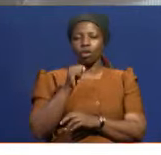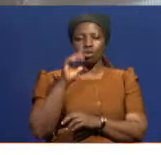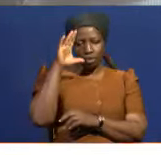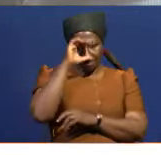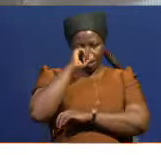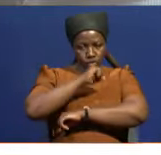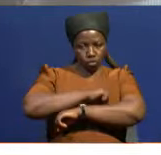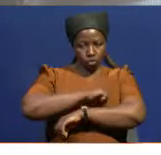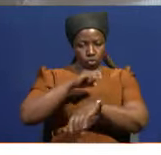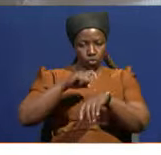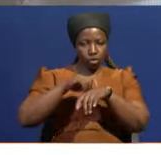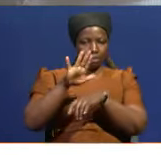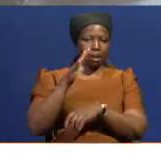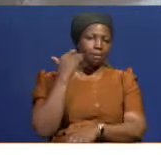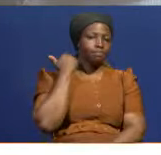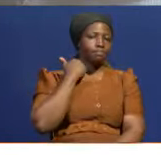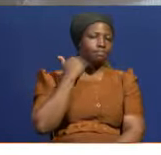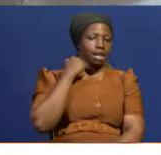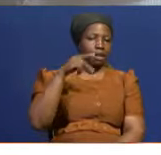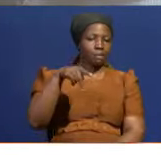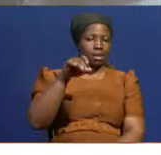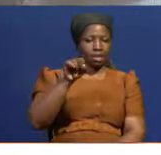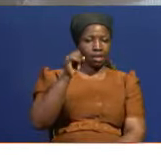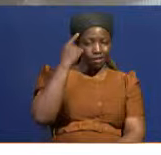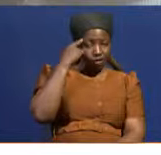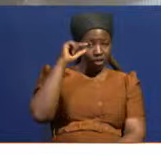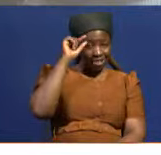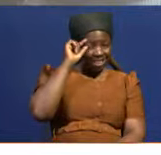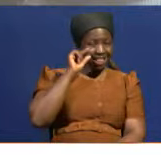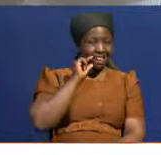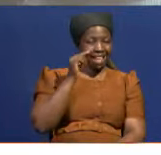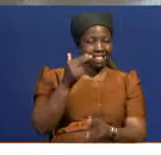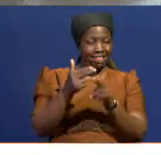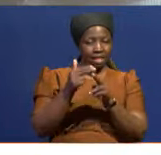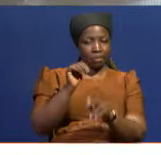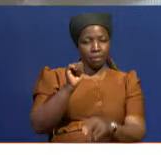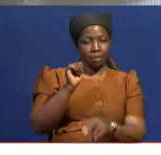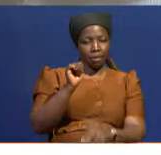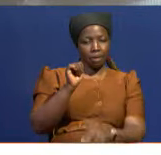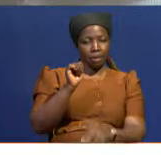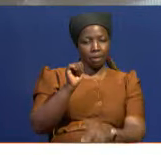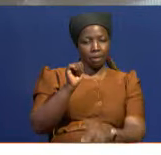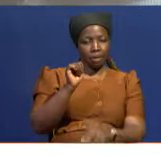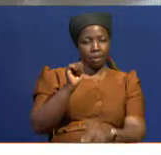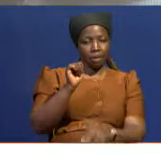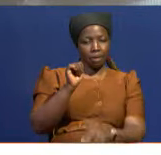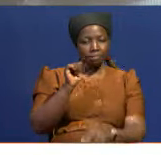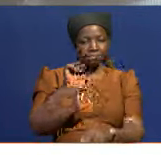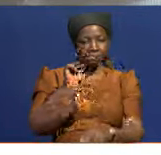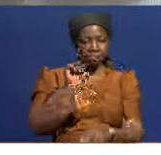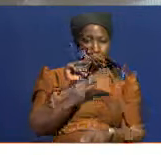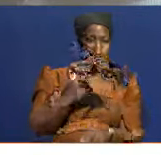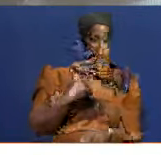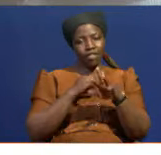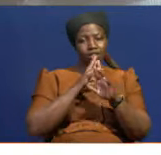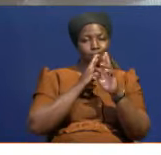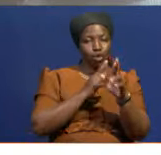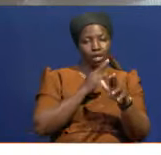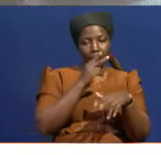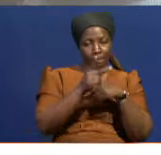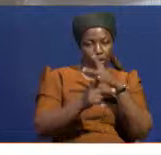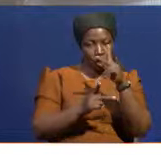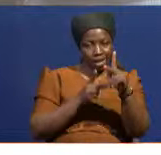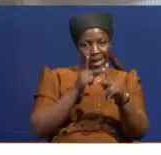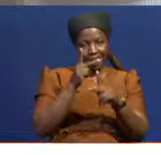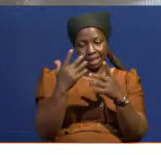for the State Department for Gender, Ann Wang'ombe, says the ministry has in alignment